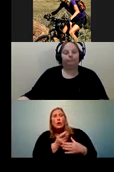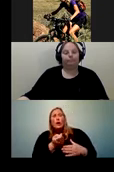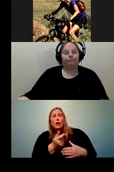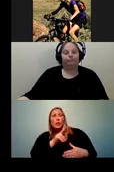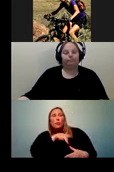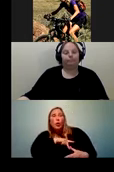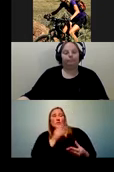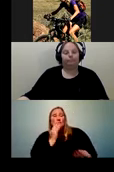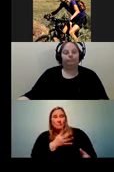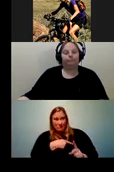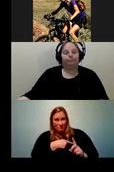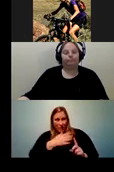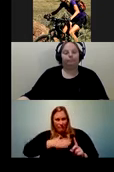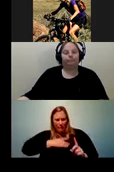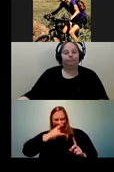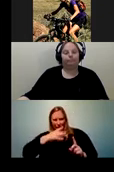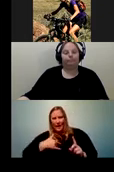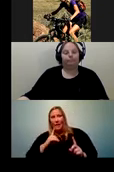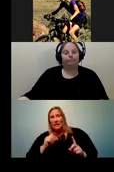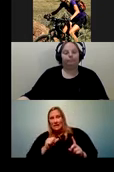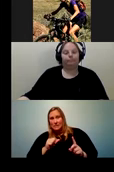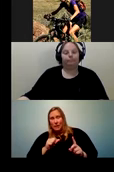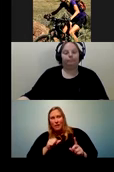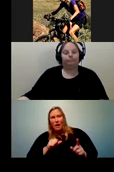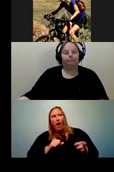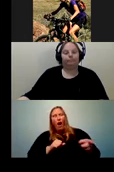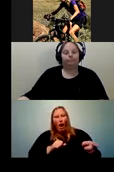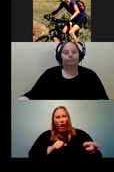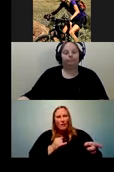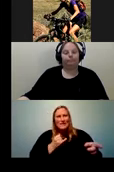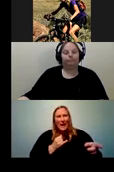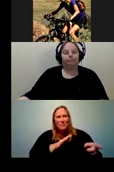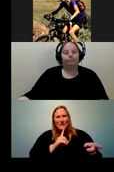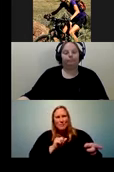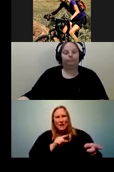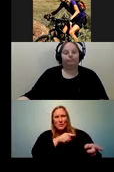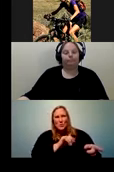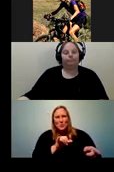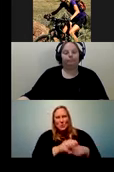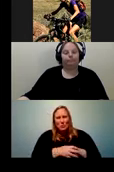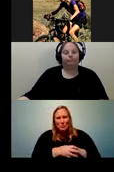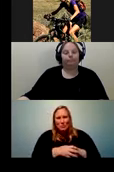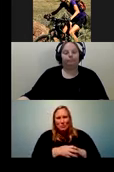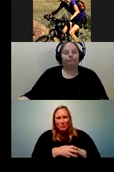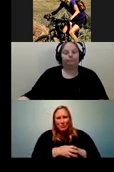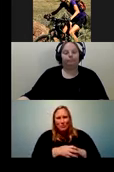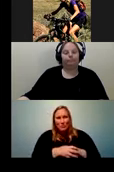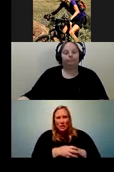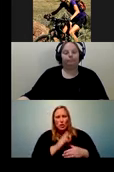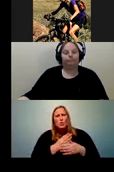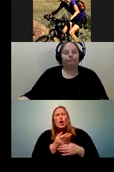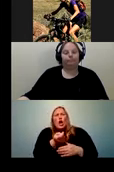you have a child that has a disability and you're working with a transition student and you decided a small amount of personal